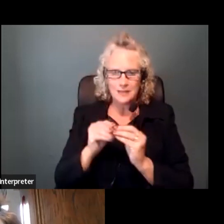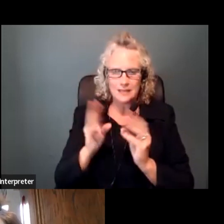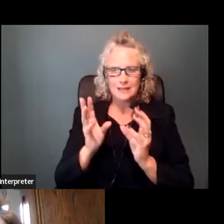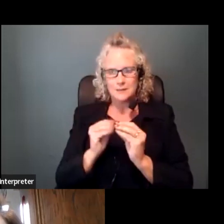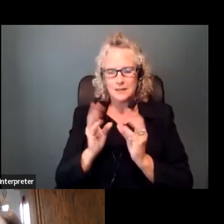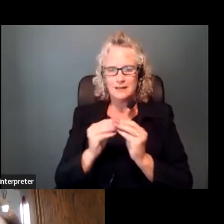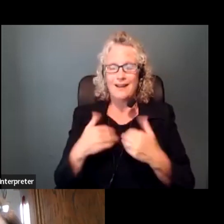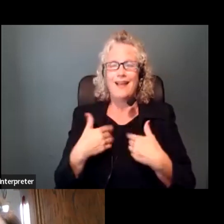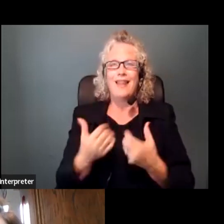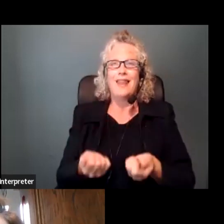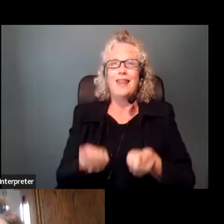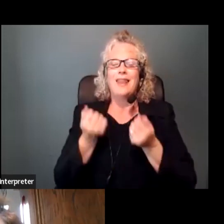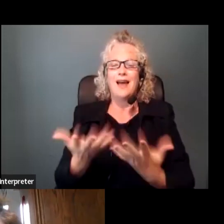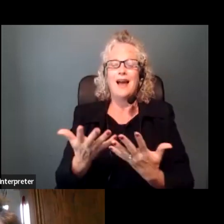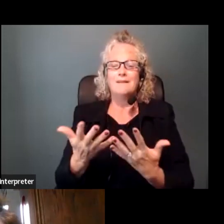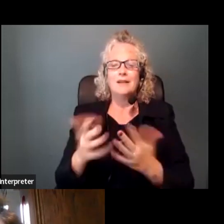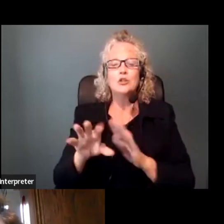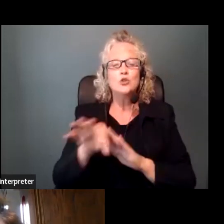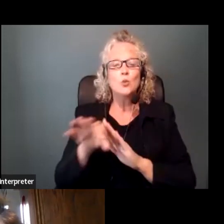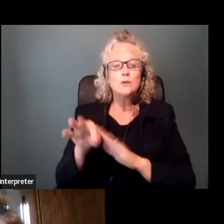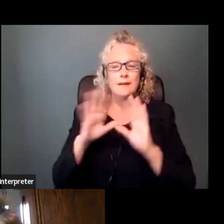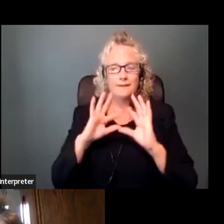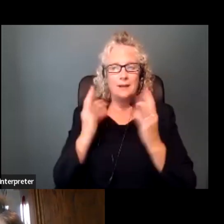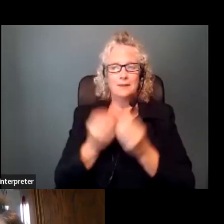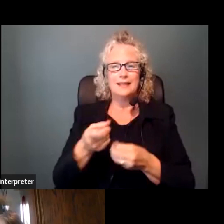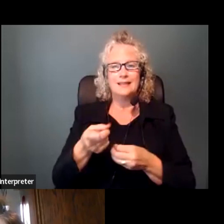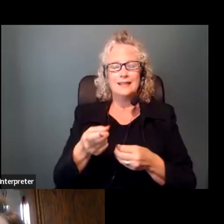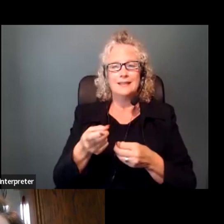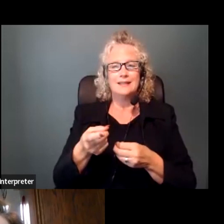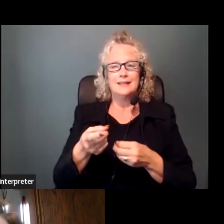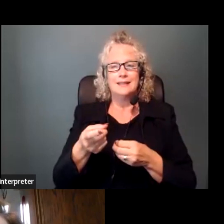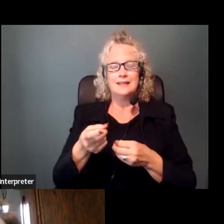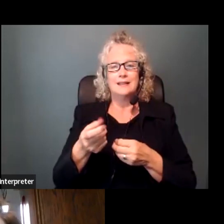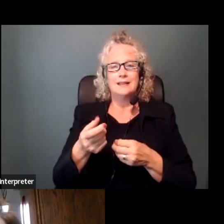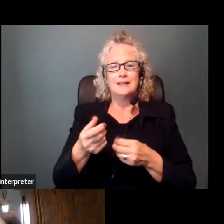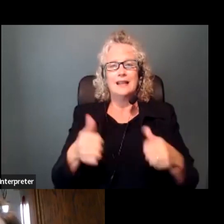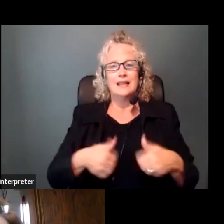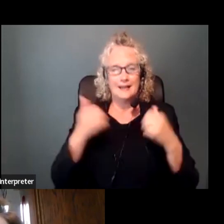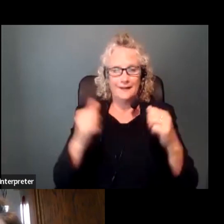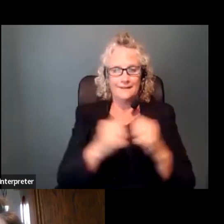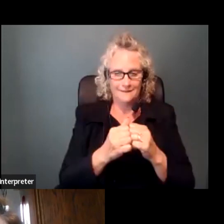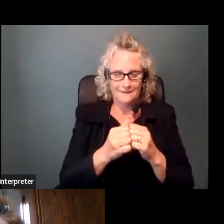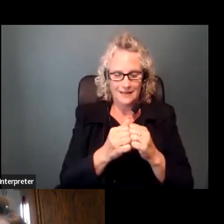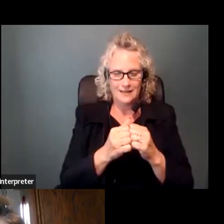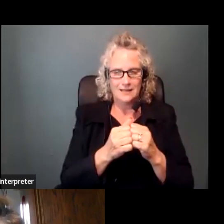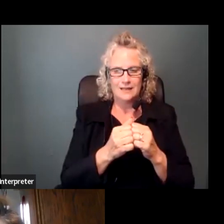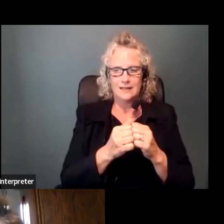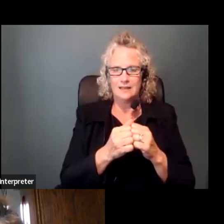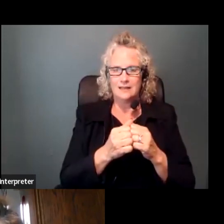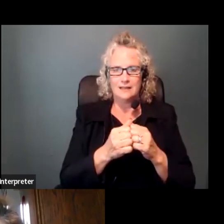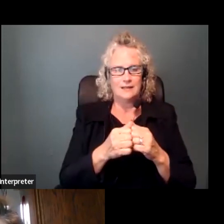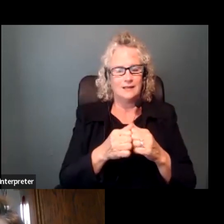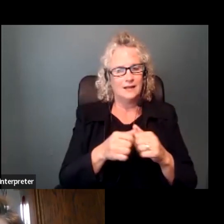chosen family. And he lived with my friend. And so they took so many